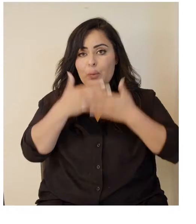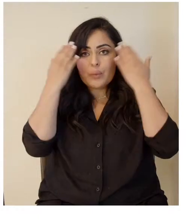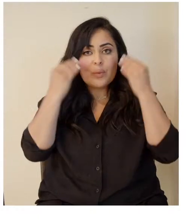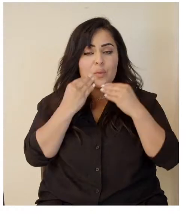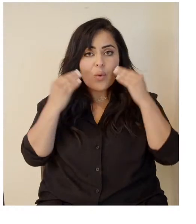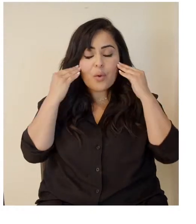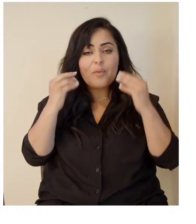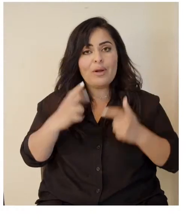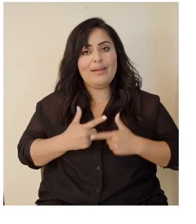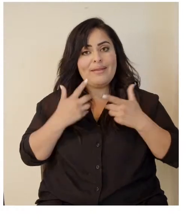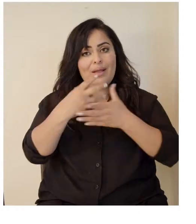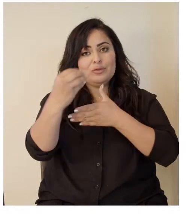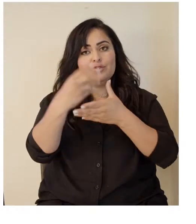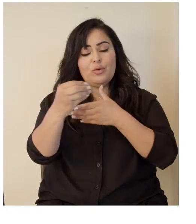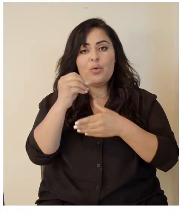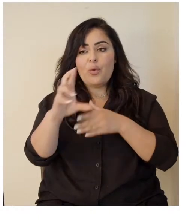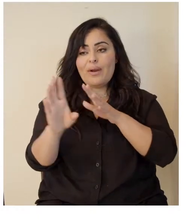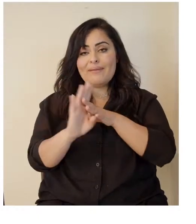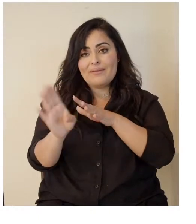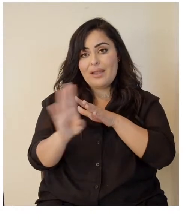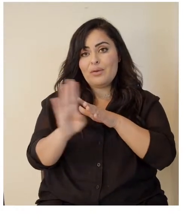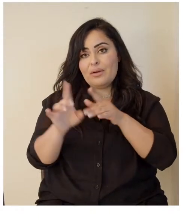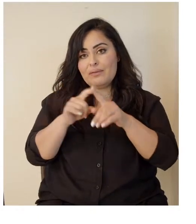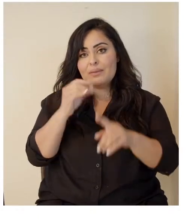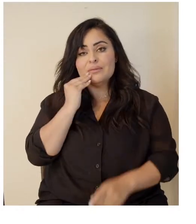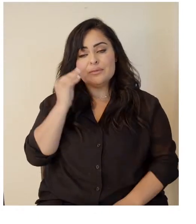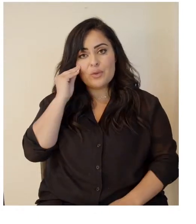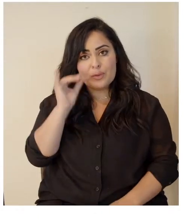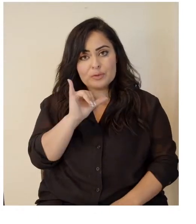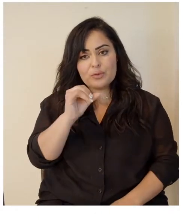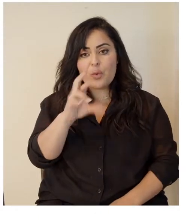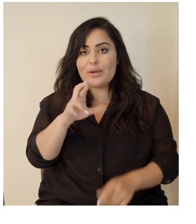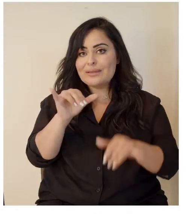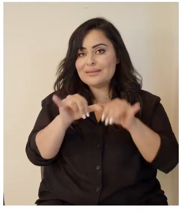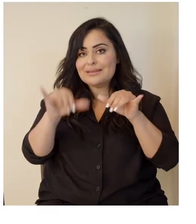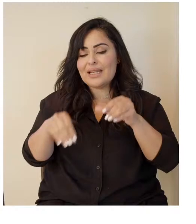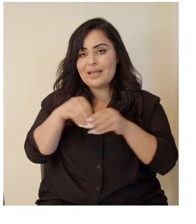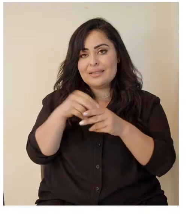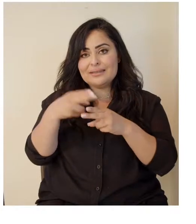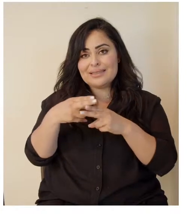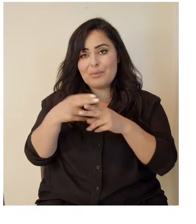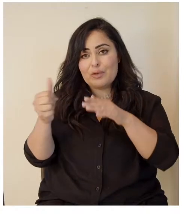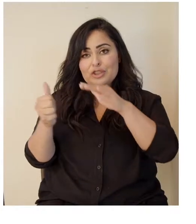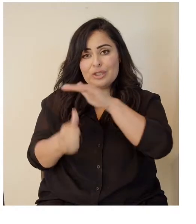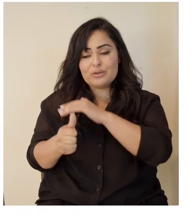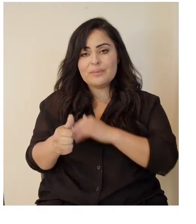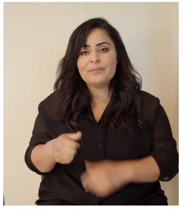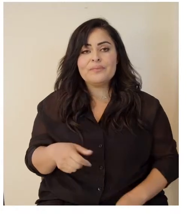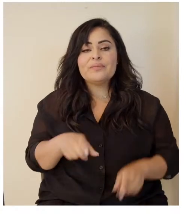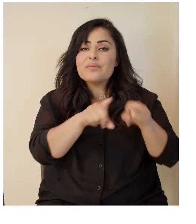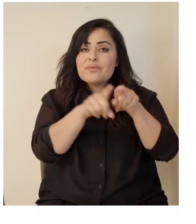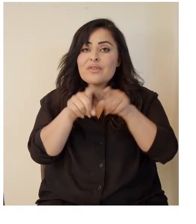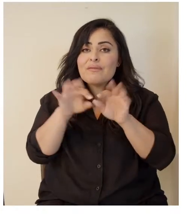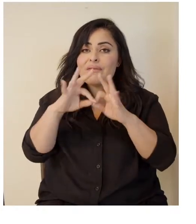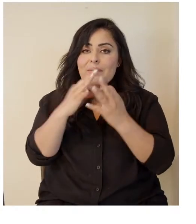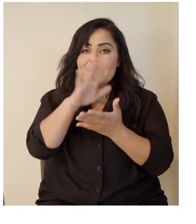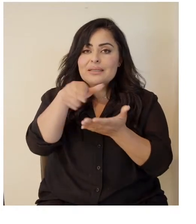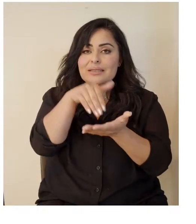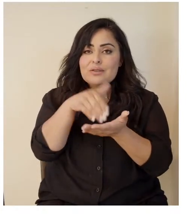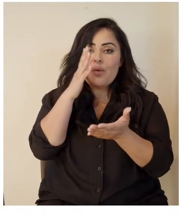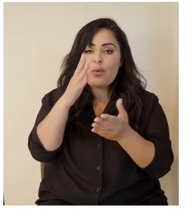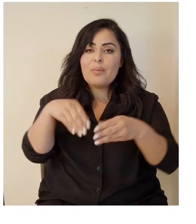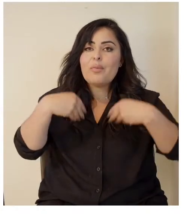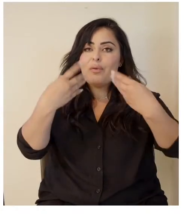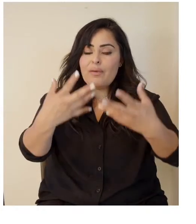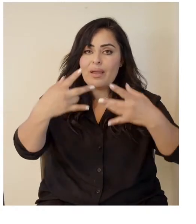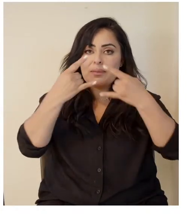those persons who are evacuated from where they usually live and staying in temporary shelters. Family assistance centers will also offer the